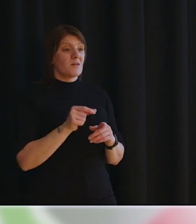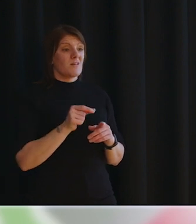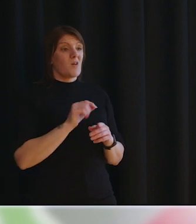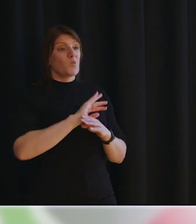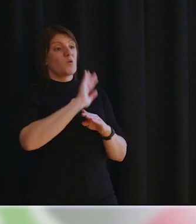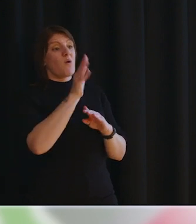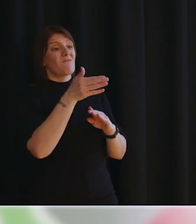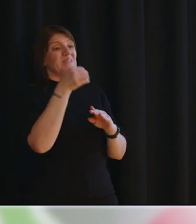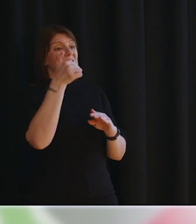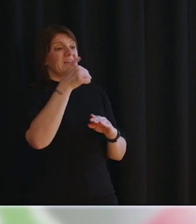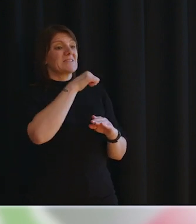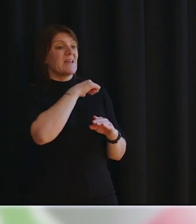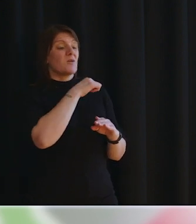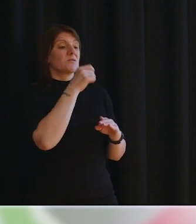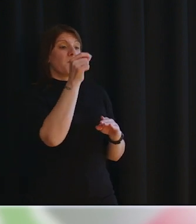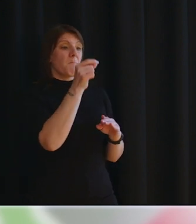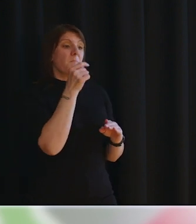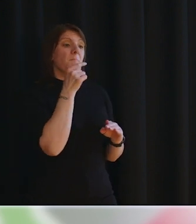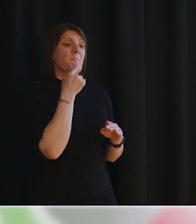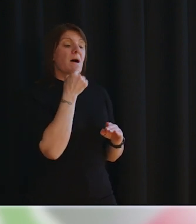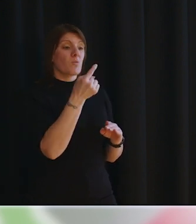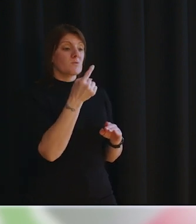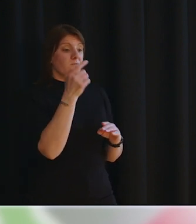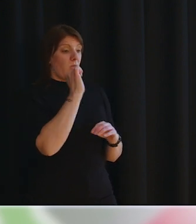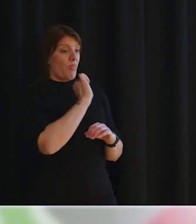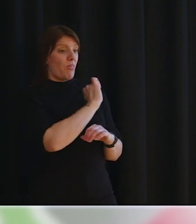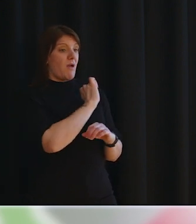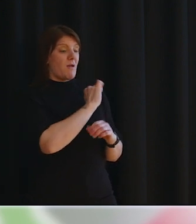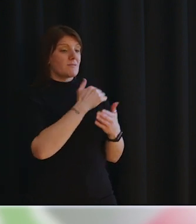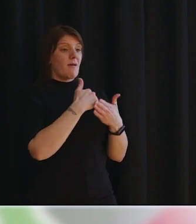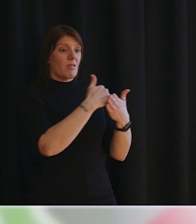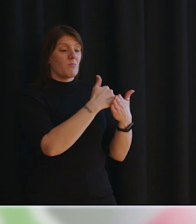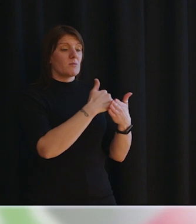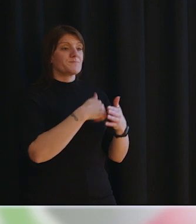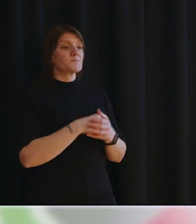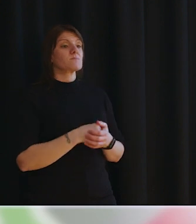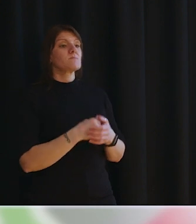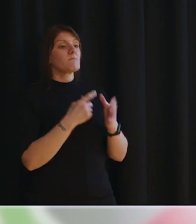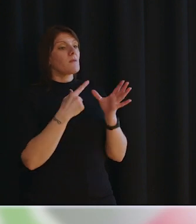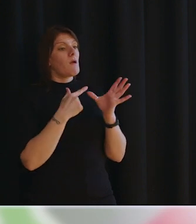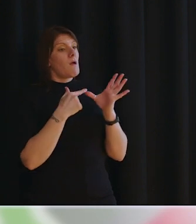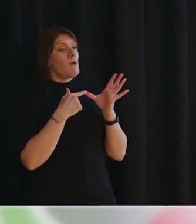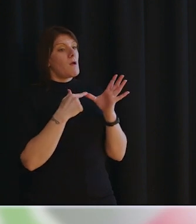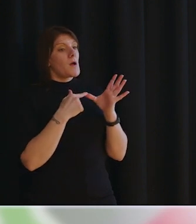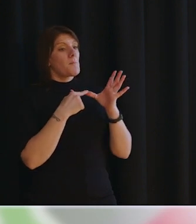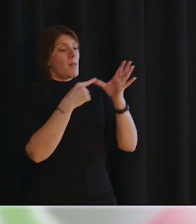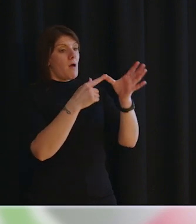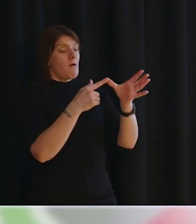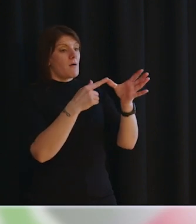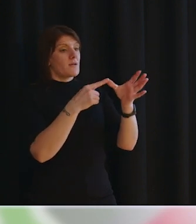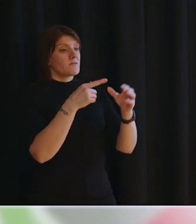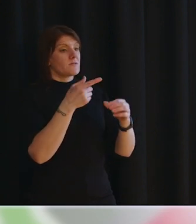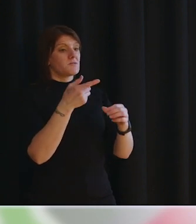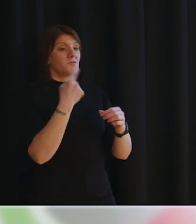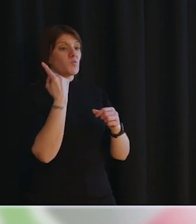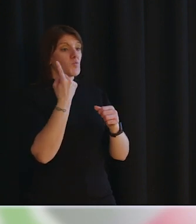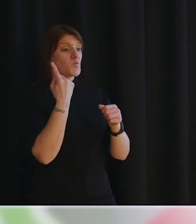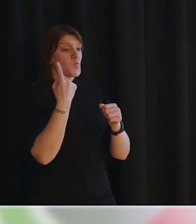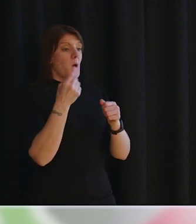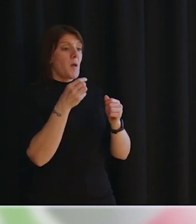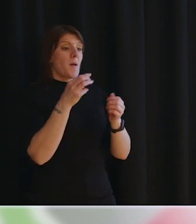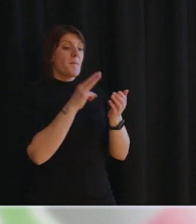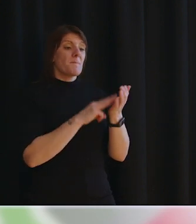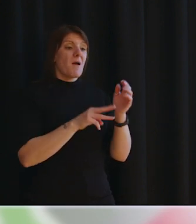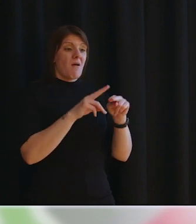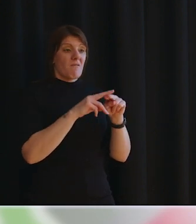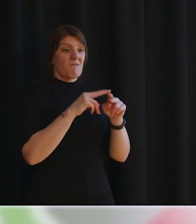£6,000 for their individual resource. It can be applied for by a parent carer. It can be applied